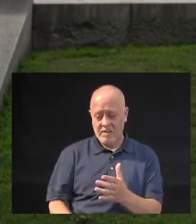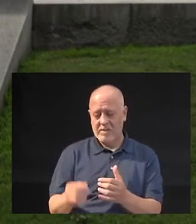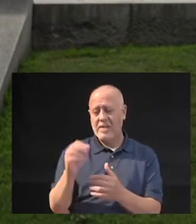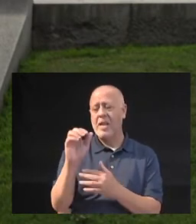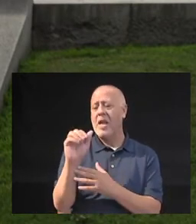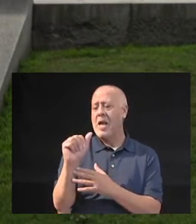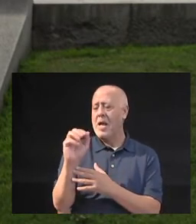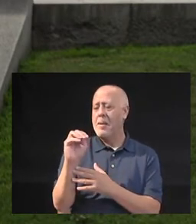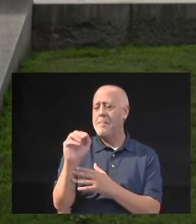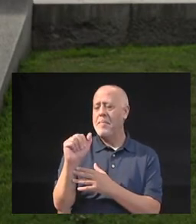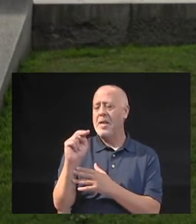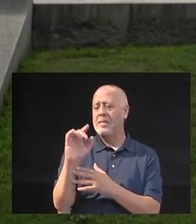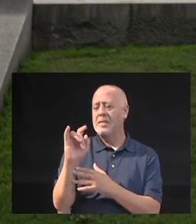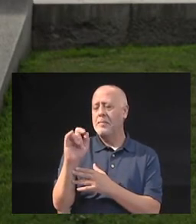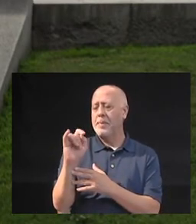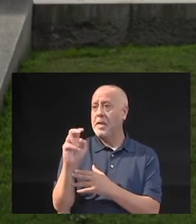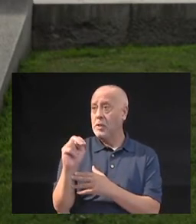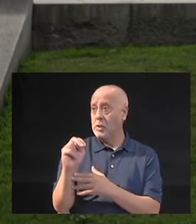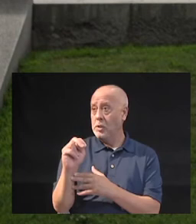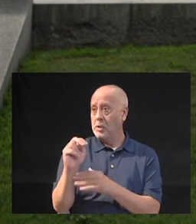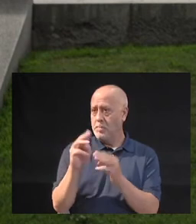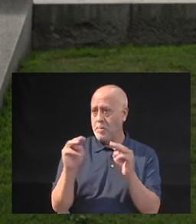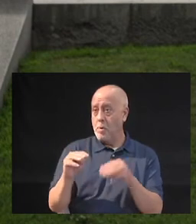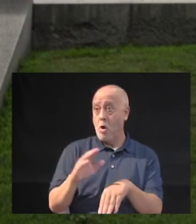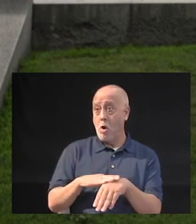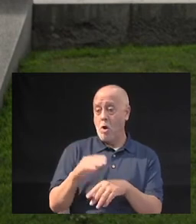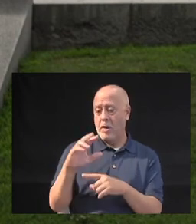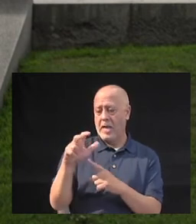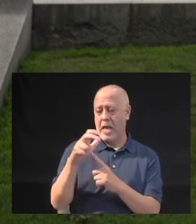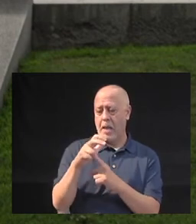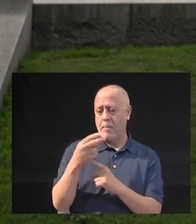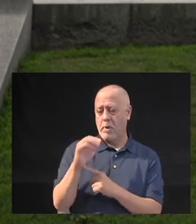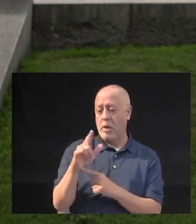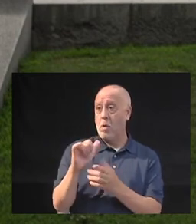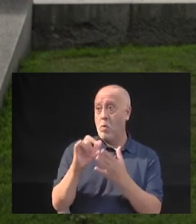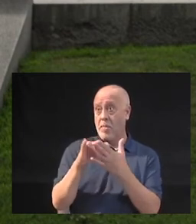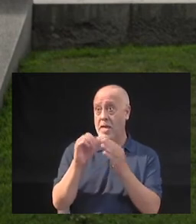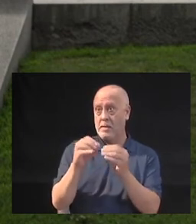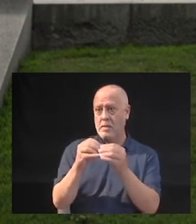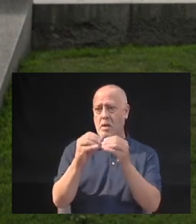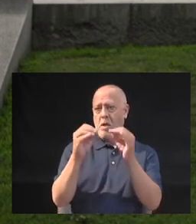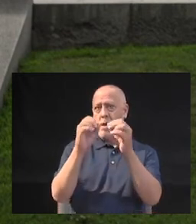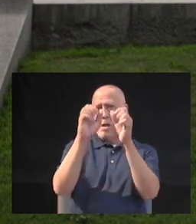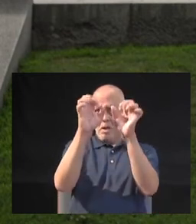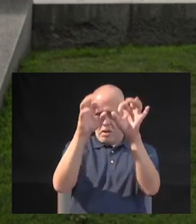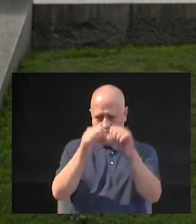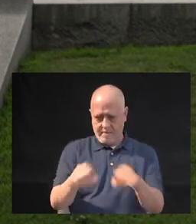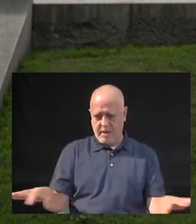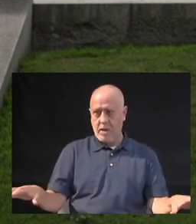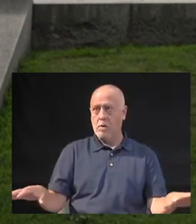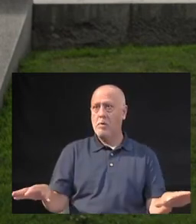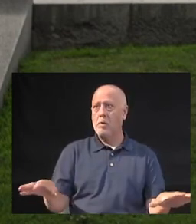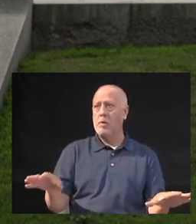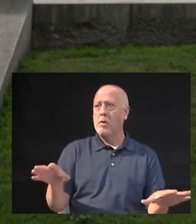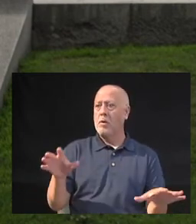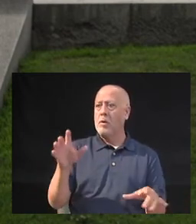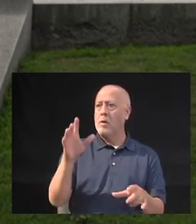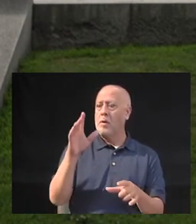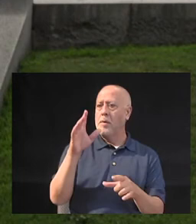Emancipation Monument Memorial, which is up on Capitol Hill. When that's unveiled, he gives a sort